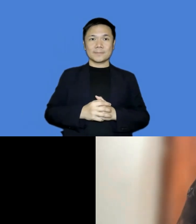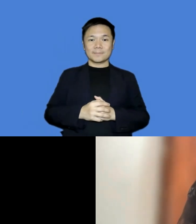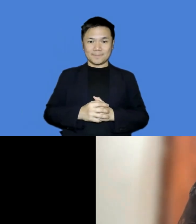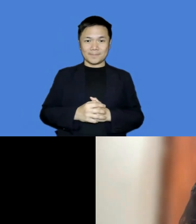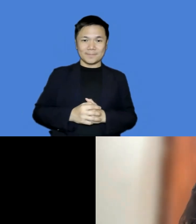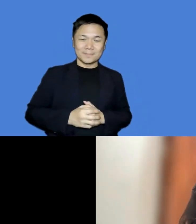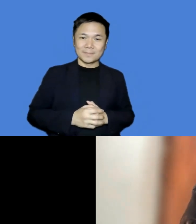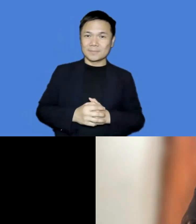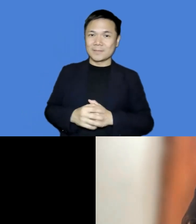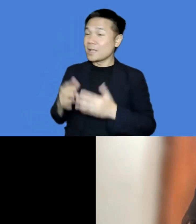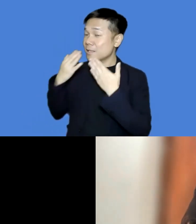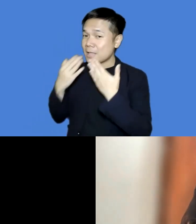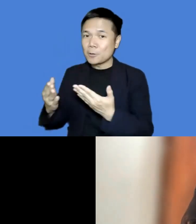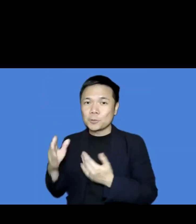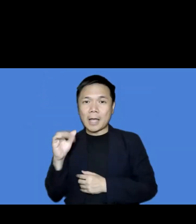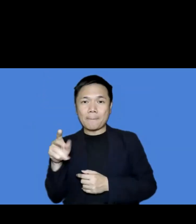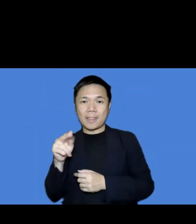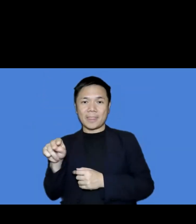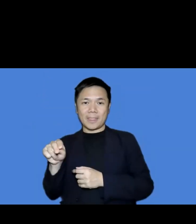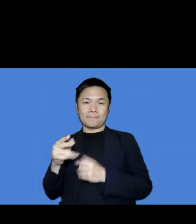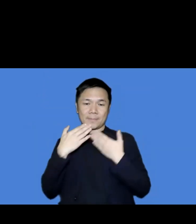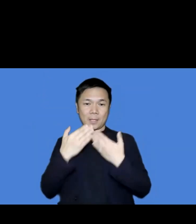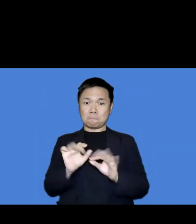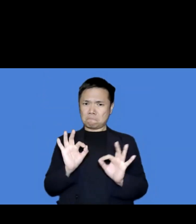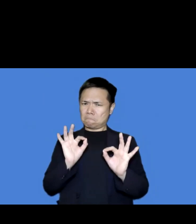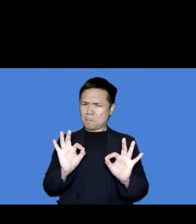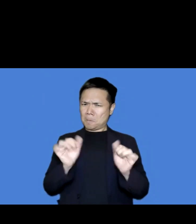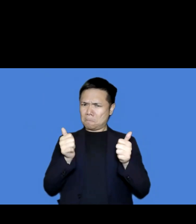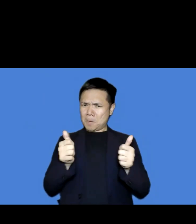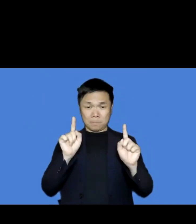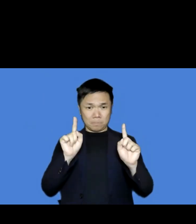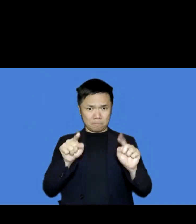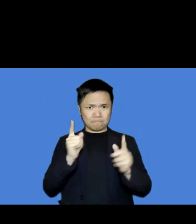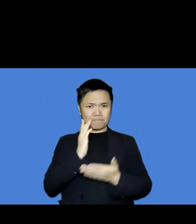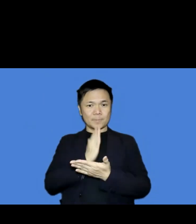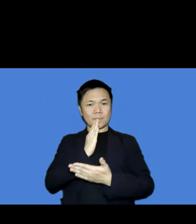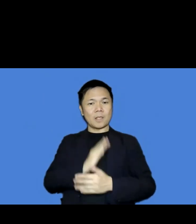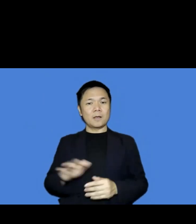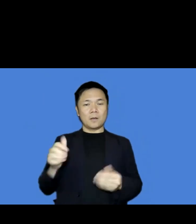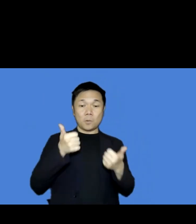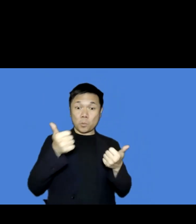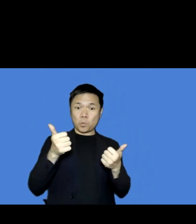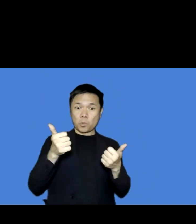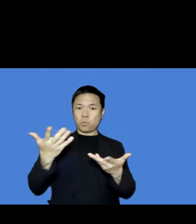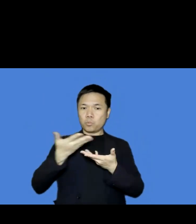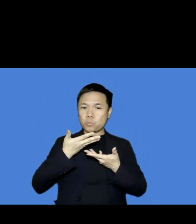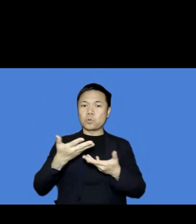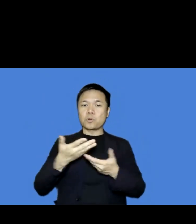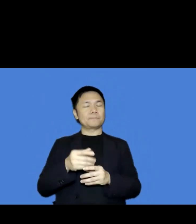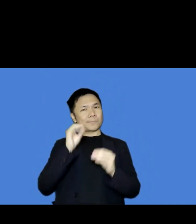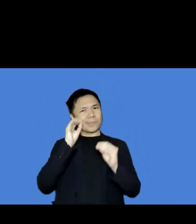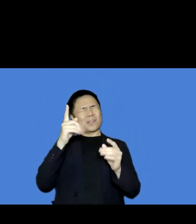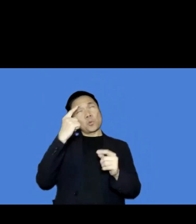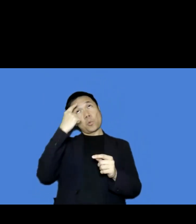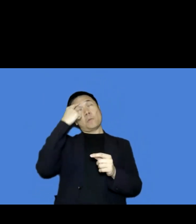Thank you, Arman. It's indeed very valuable to remind ourselves